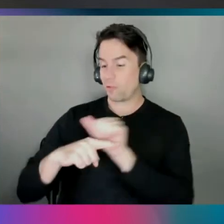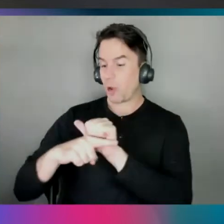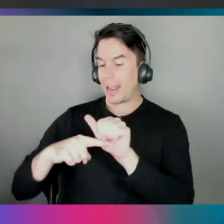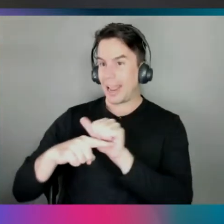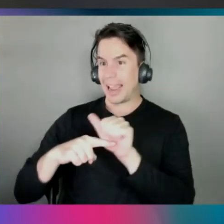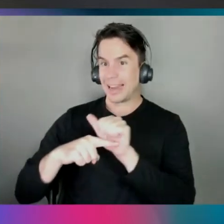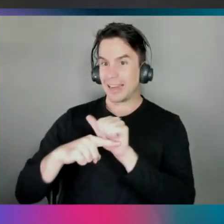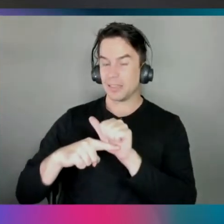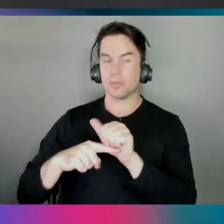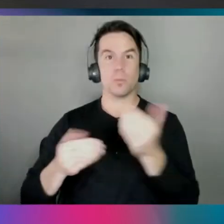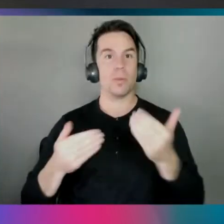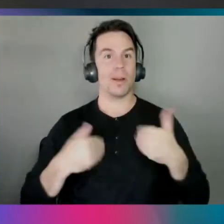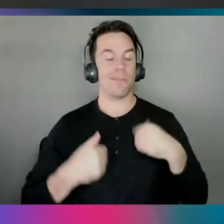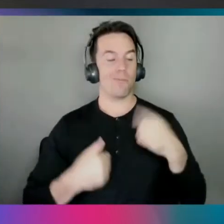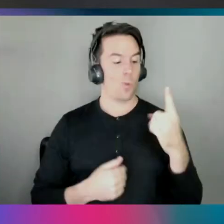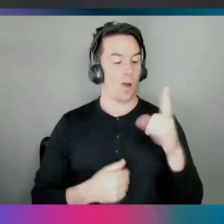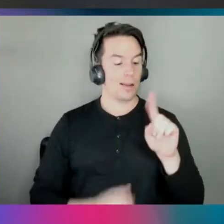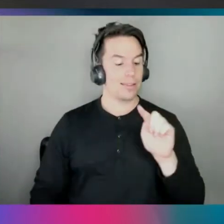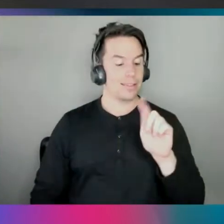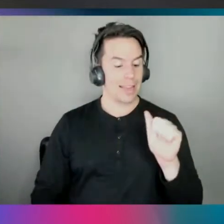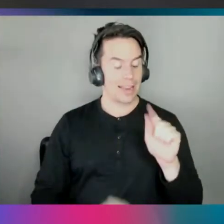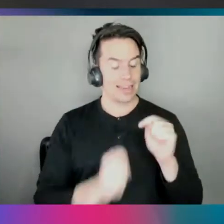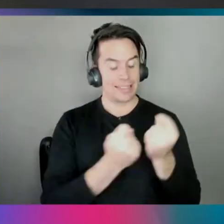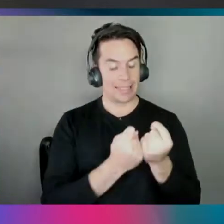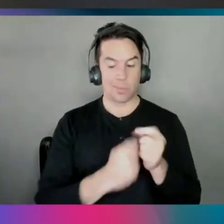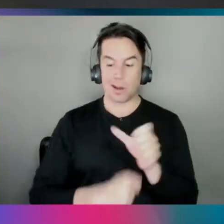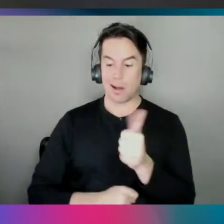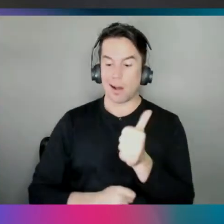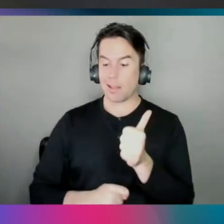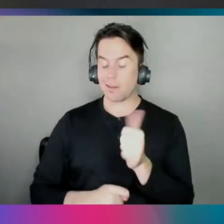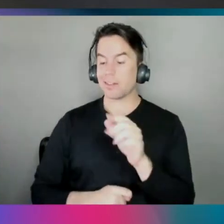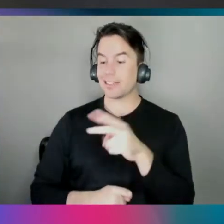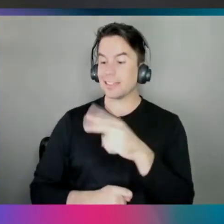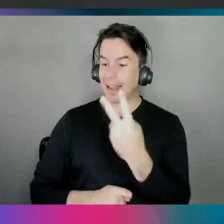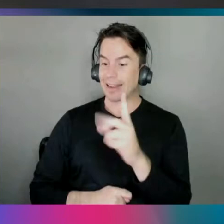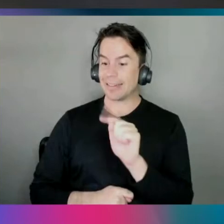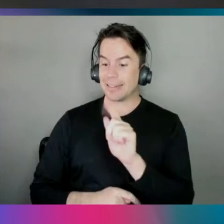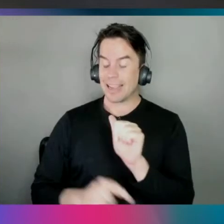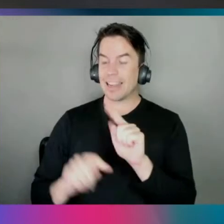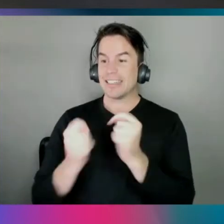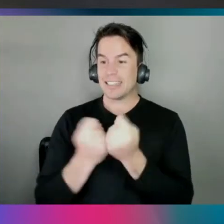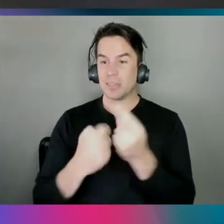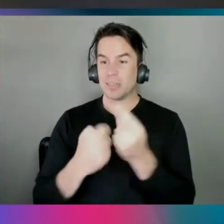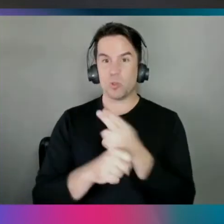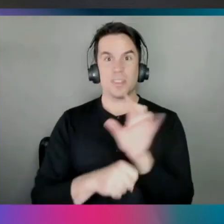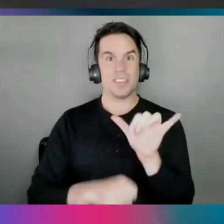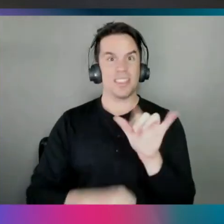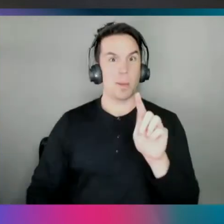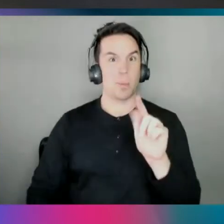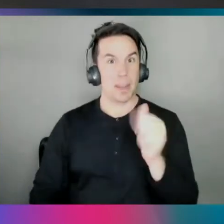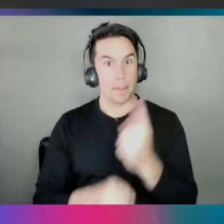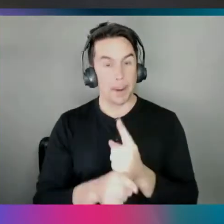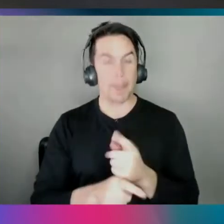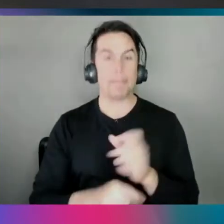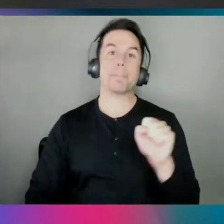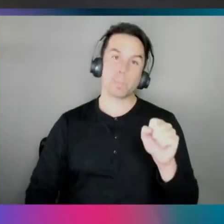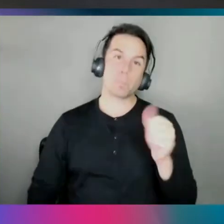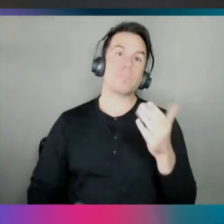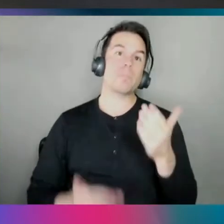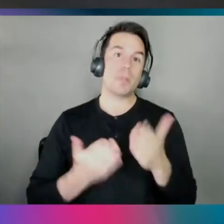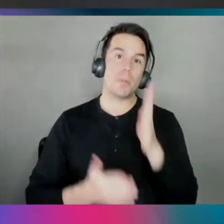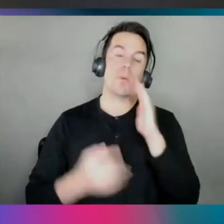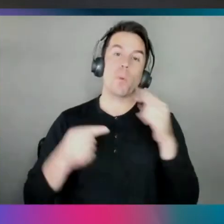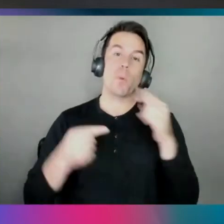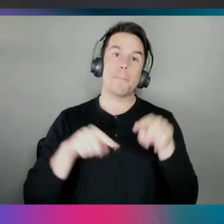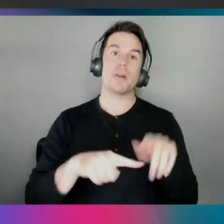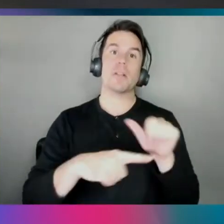team using the same data, but in different ways. Right, exactly. Perfect, okay. Yeah, so I can train. And remember we talked about maybe I'm going to parallelly train multiple models with the